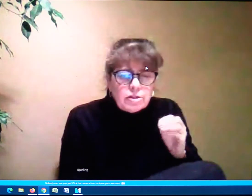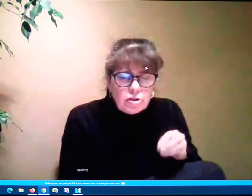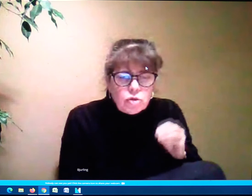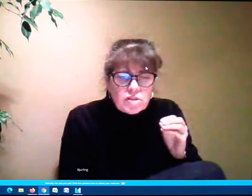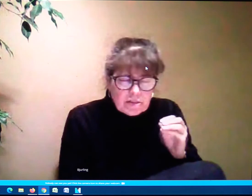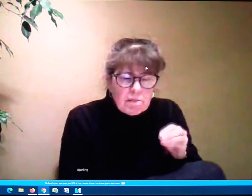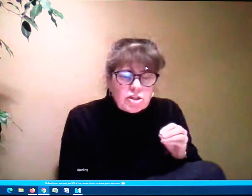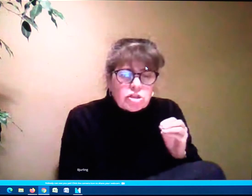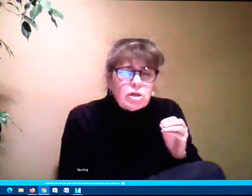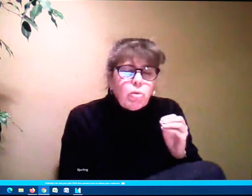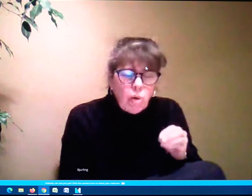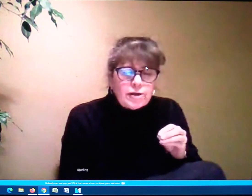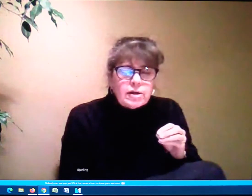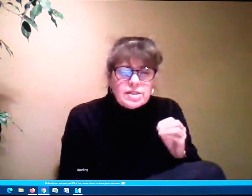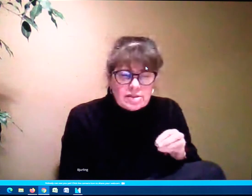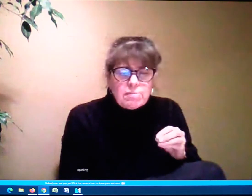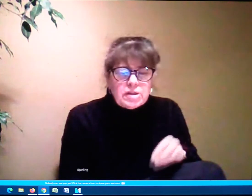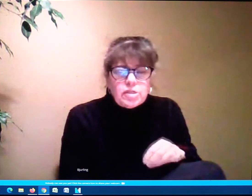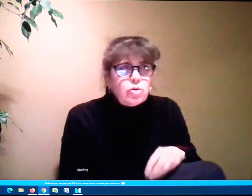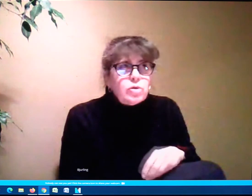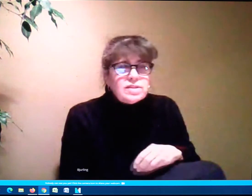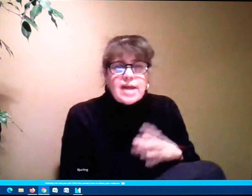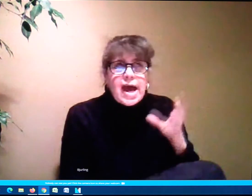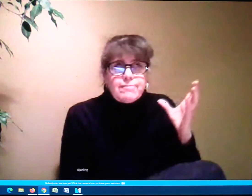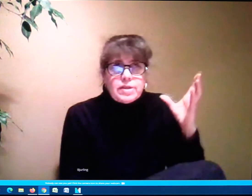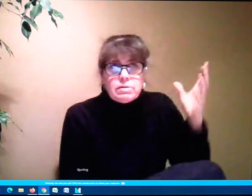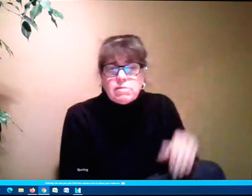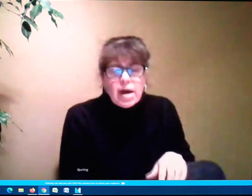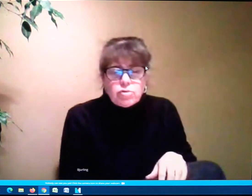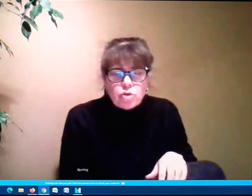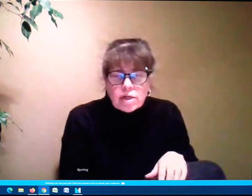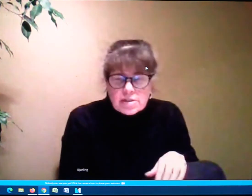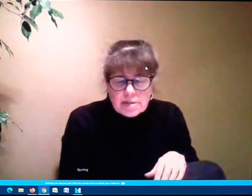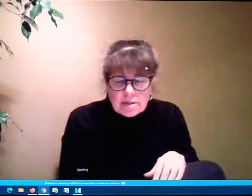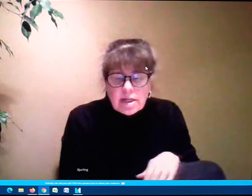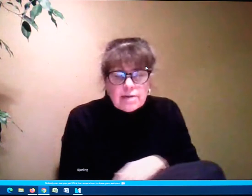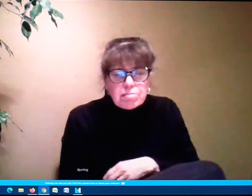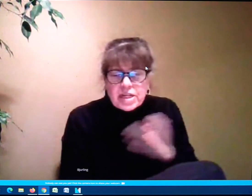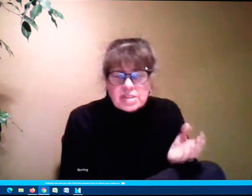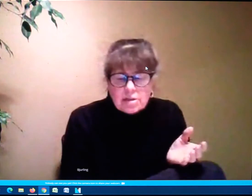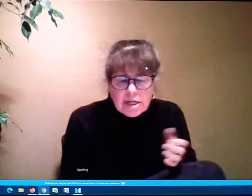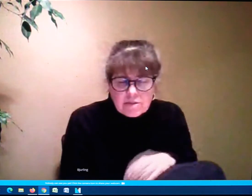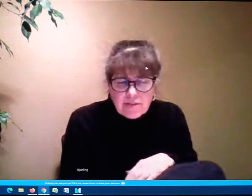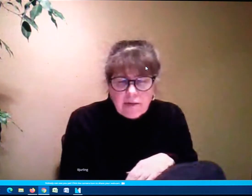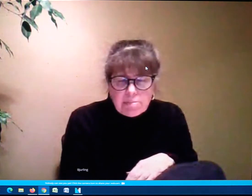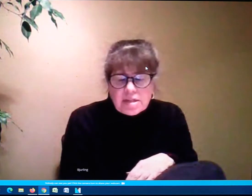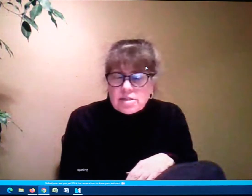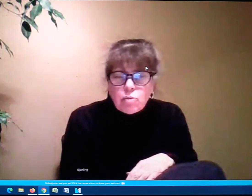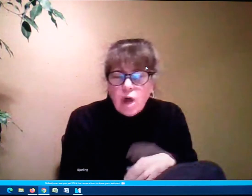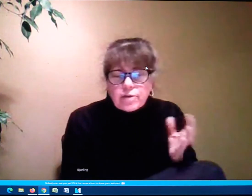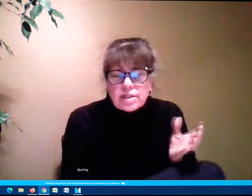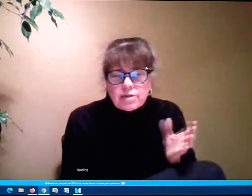is not going to use as much water as somebody who is an avid outdoor and planting lots of